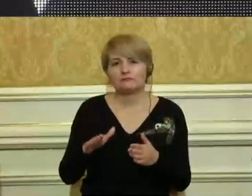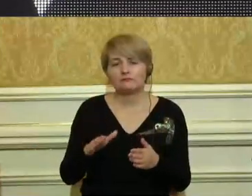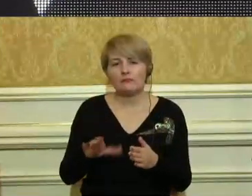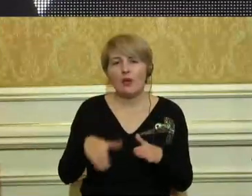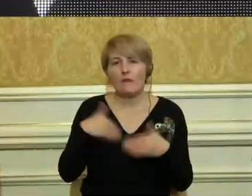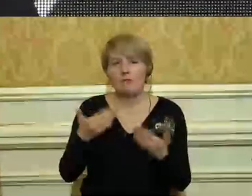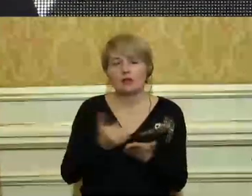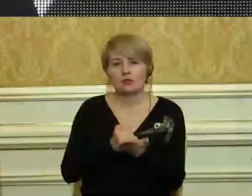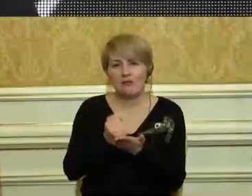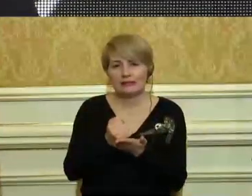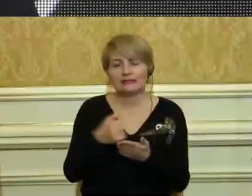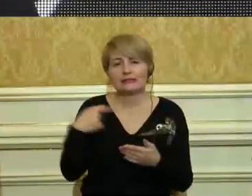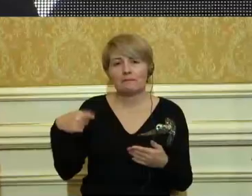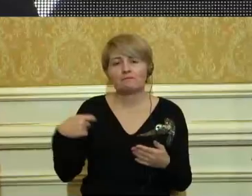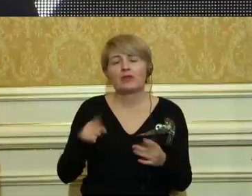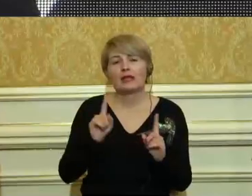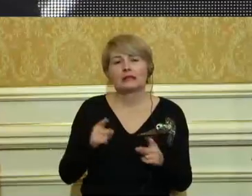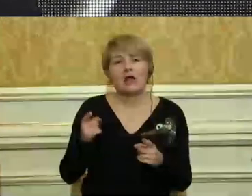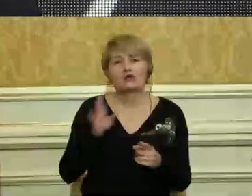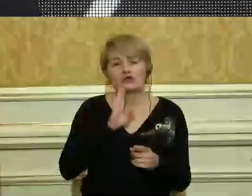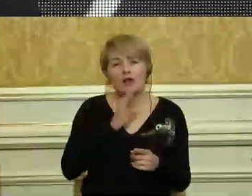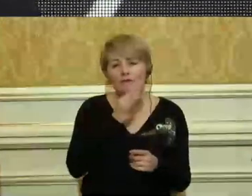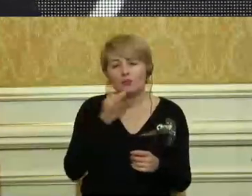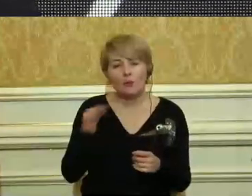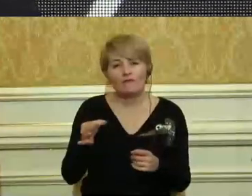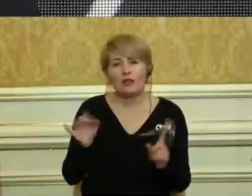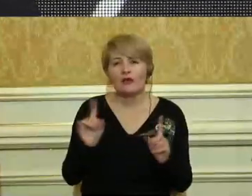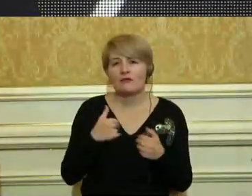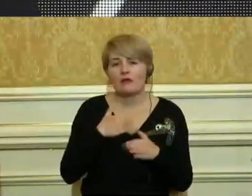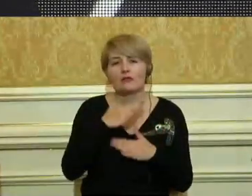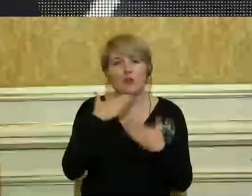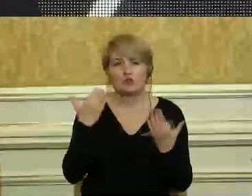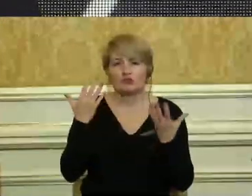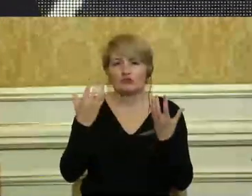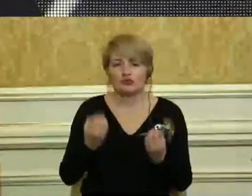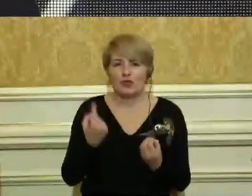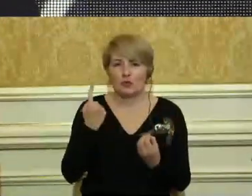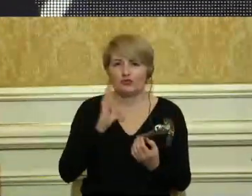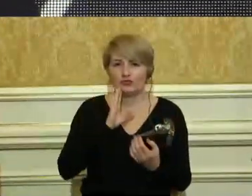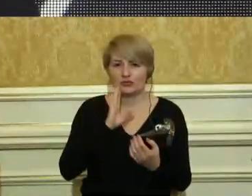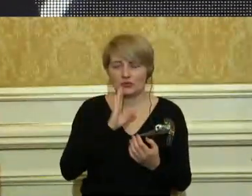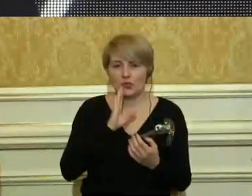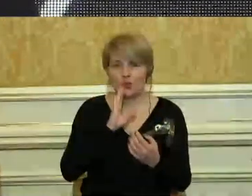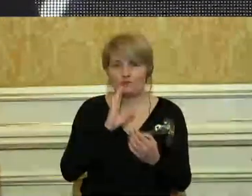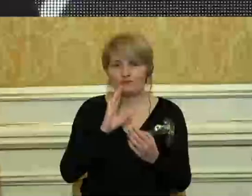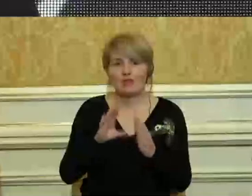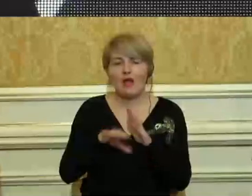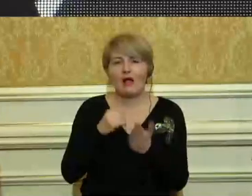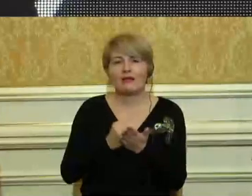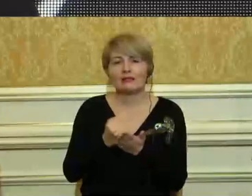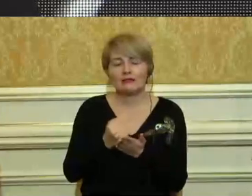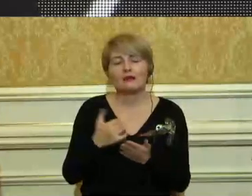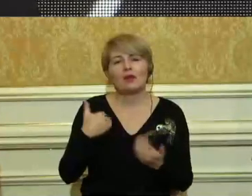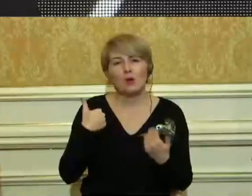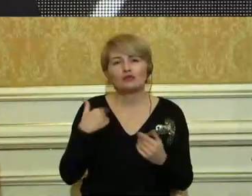The lady said, well, I don't want another woman to be a candidate. I don't want two women to be candidates for the